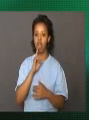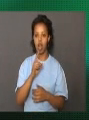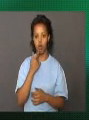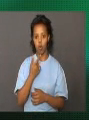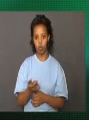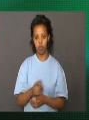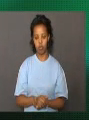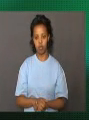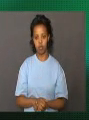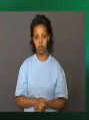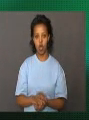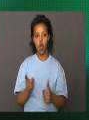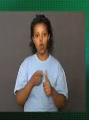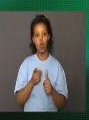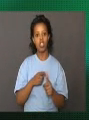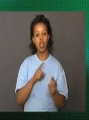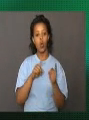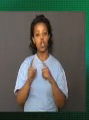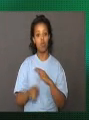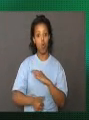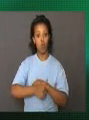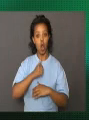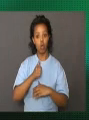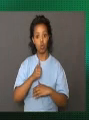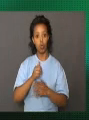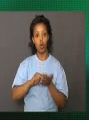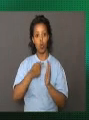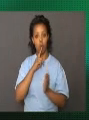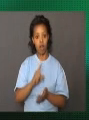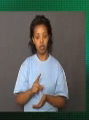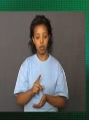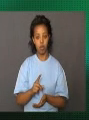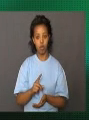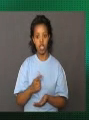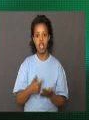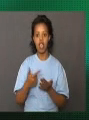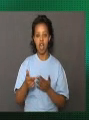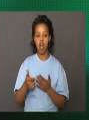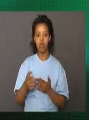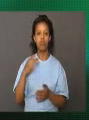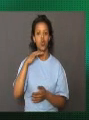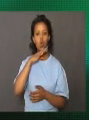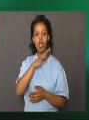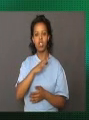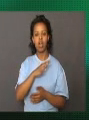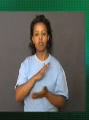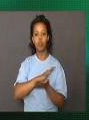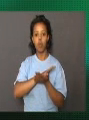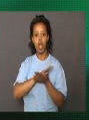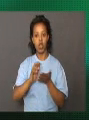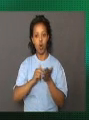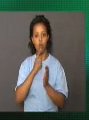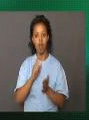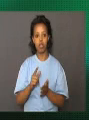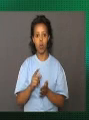have said that the disadvantages are that the sewage may have to be filtered